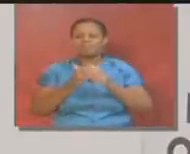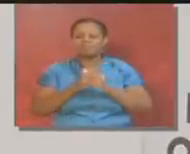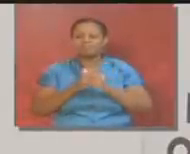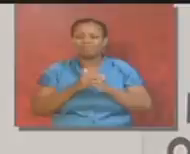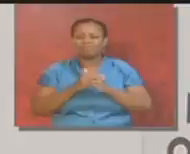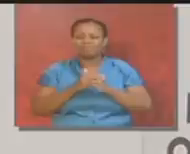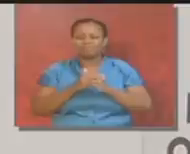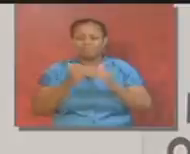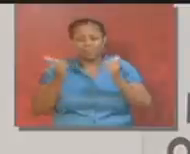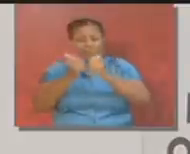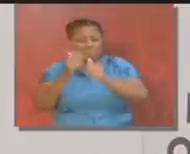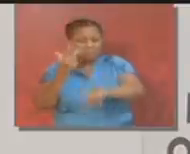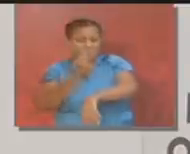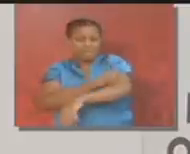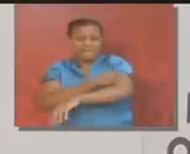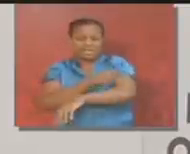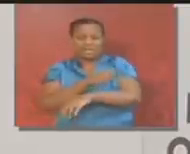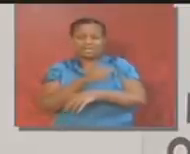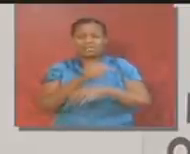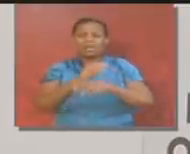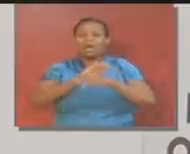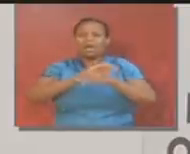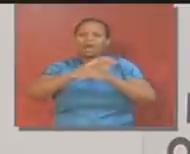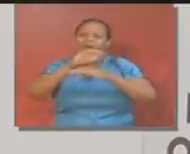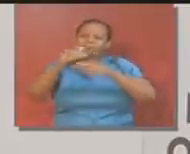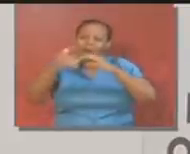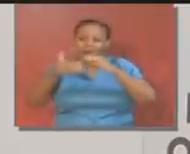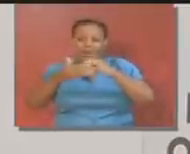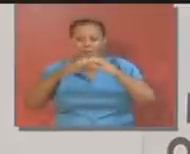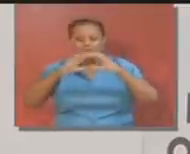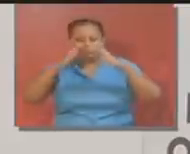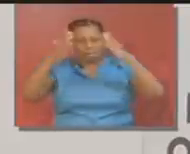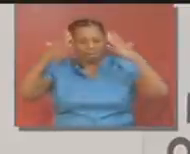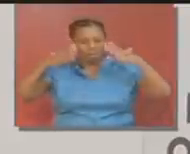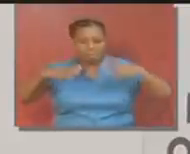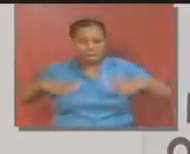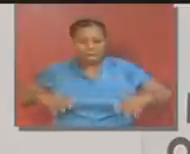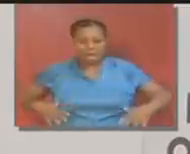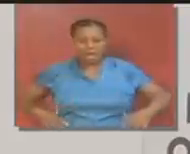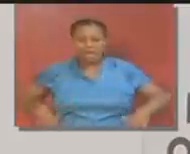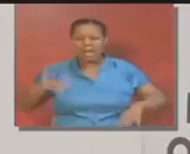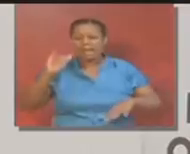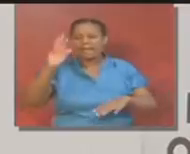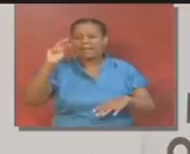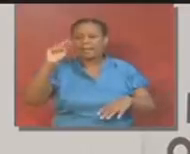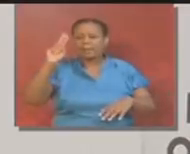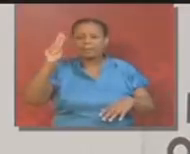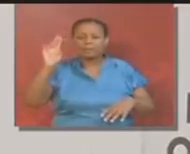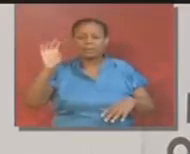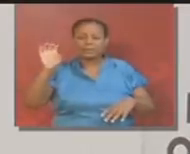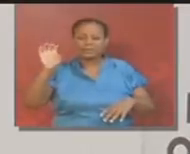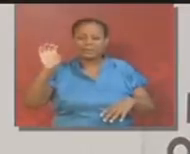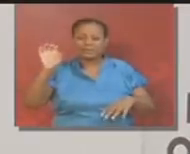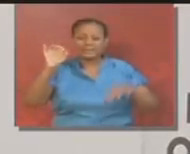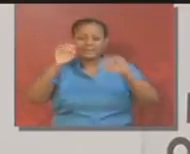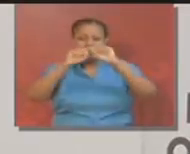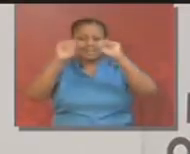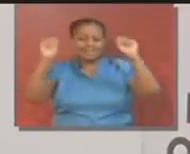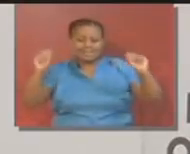that it covers your immune system even further. So your immunity is longer and larger. So therefore, with